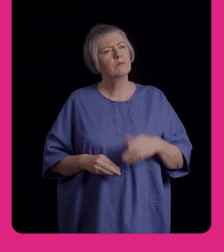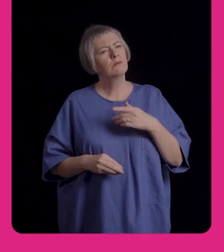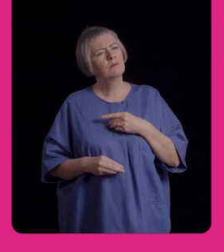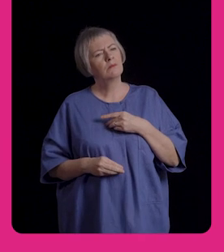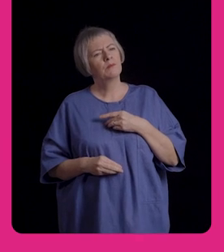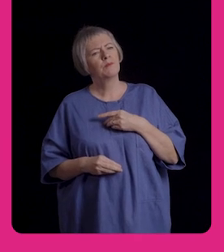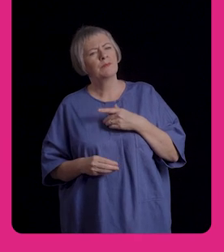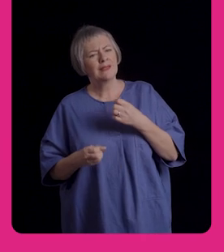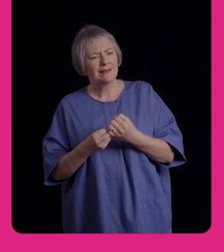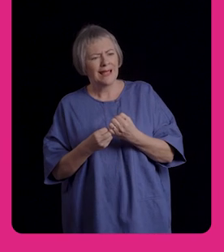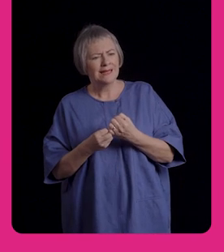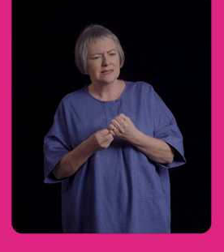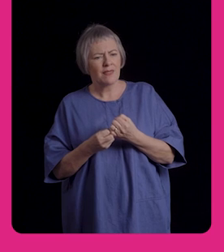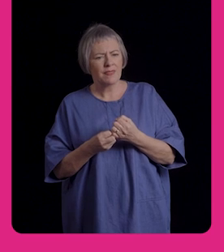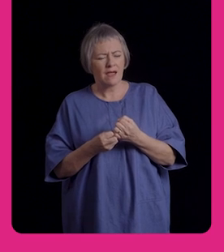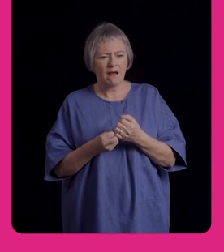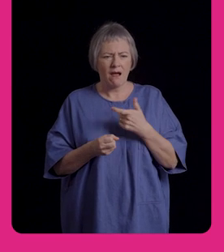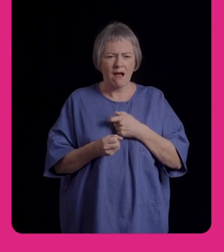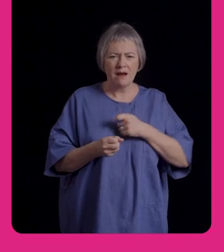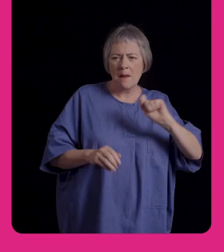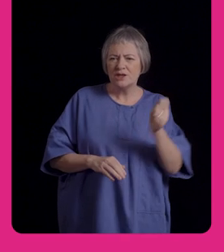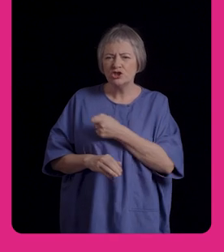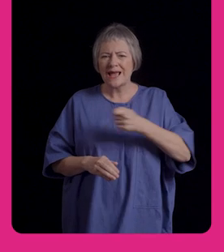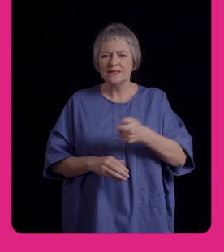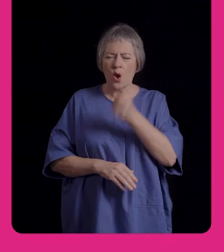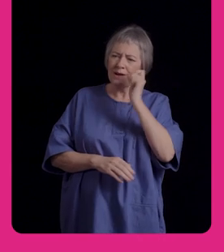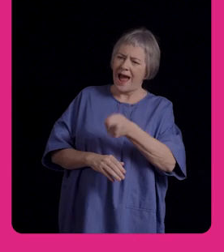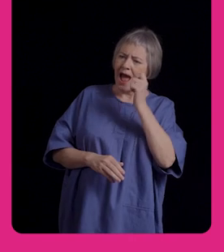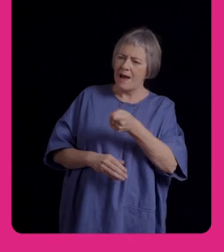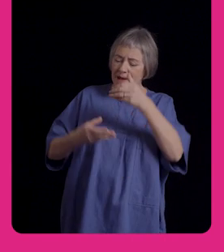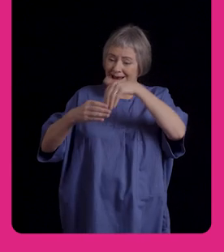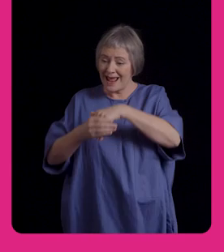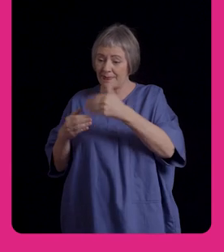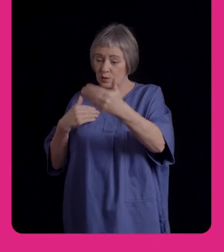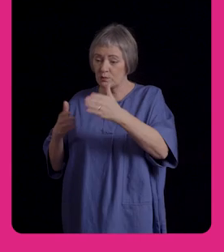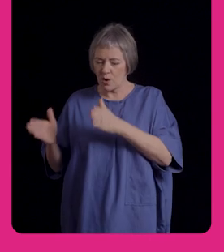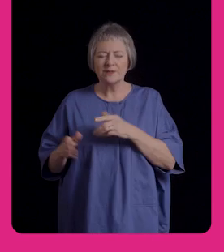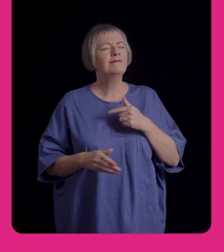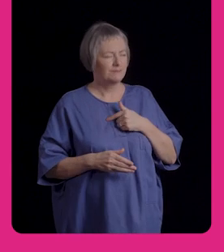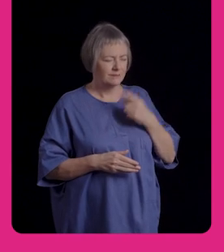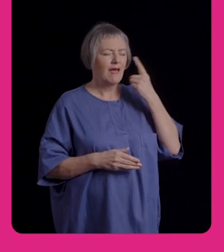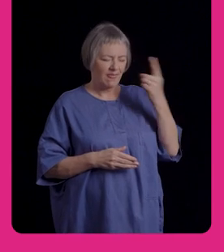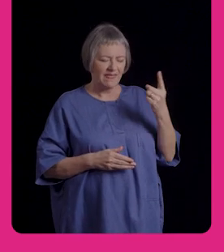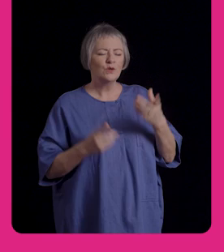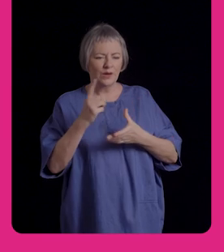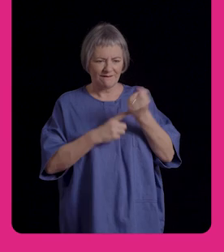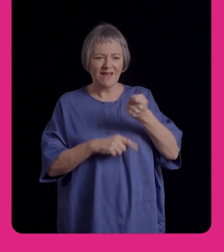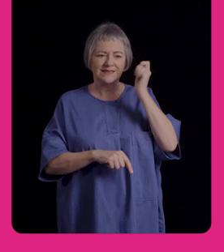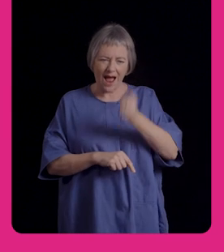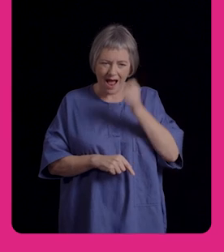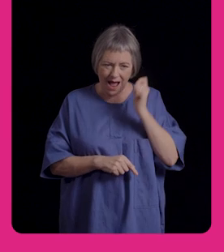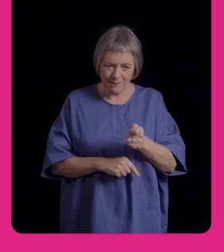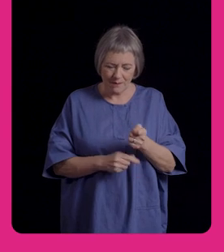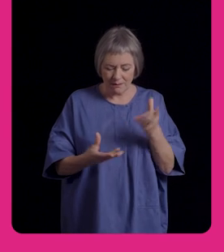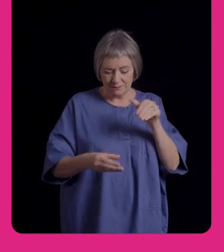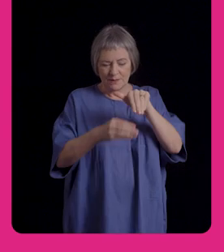GM, is there a machete or a hammer in these boxes? Yeah, I think you can find a hammer among the tools